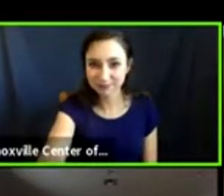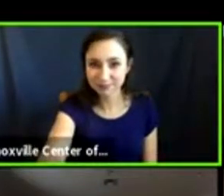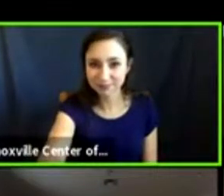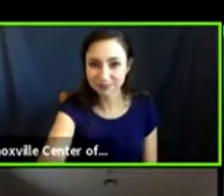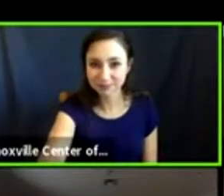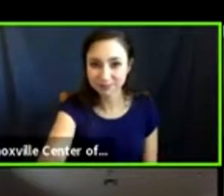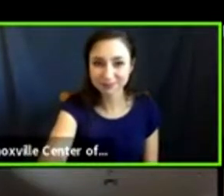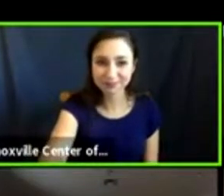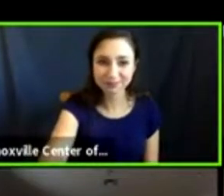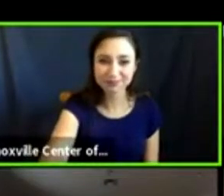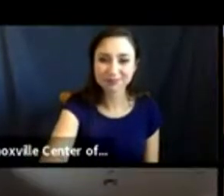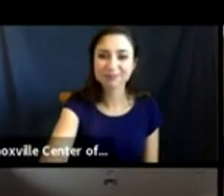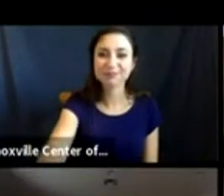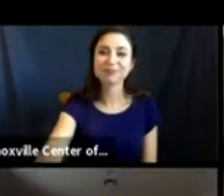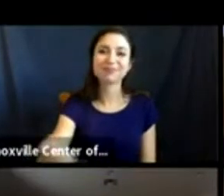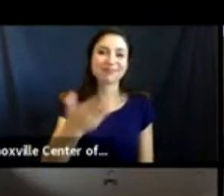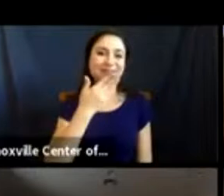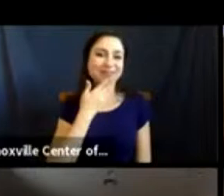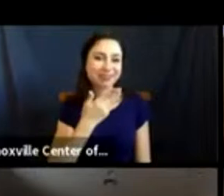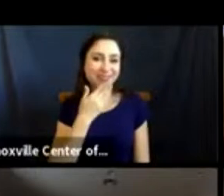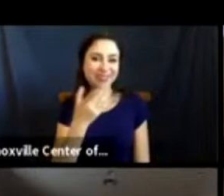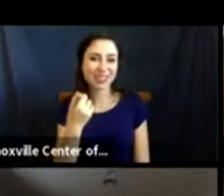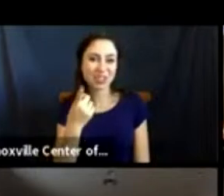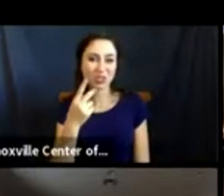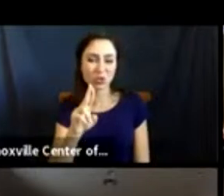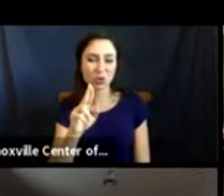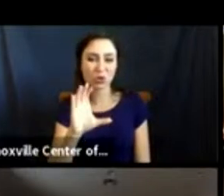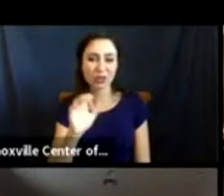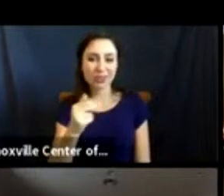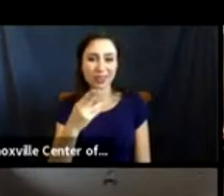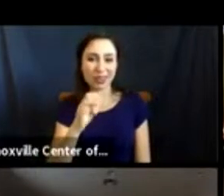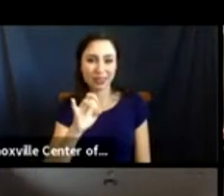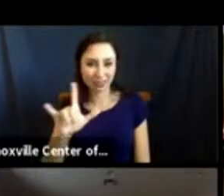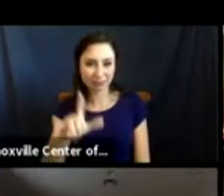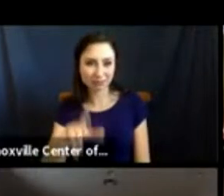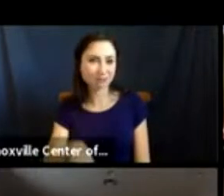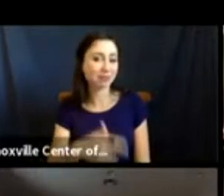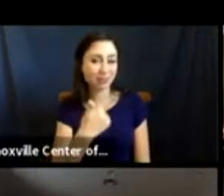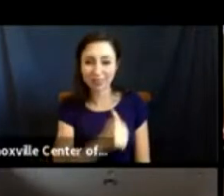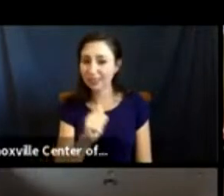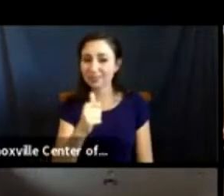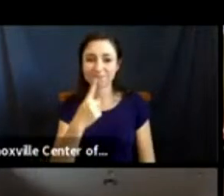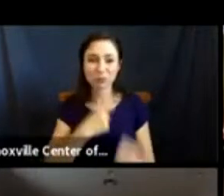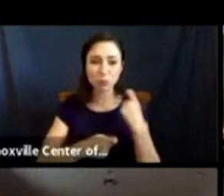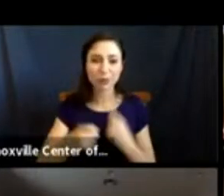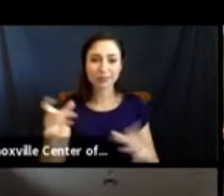Thank you, Dr. Cahill. It was a great presentation. Any questions, comments from the board?